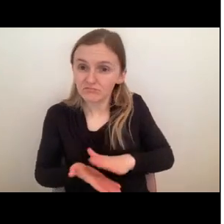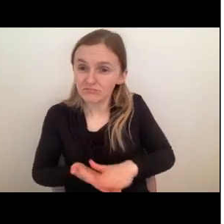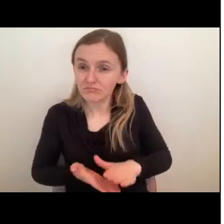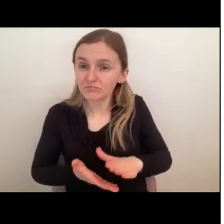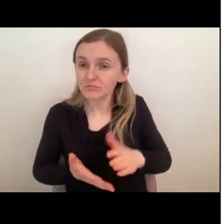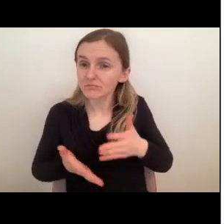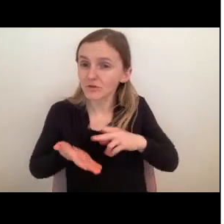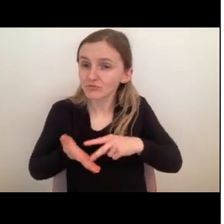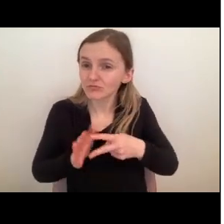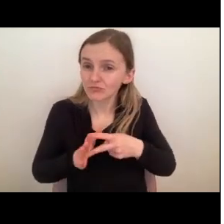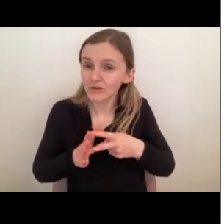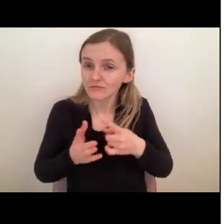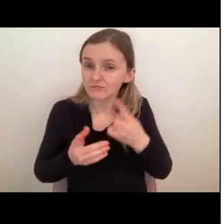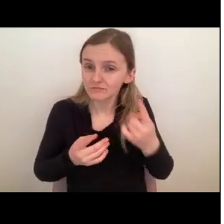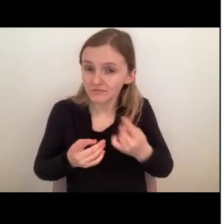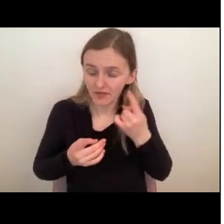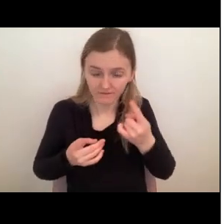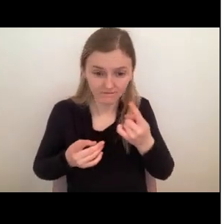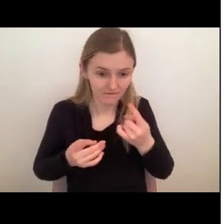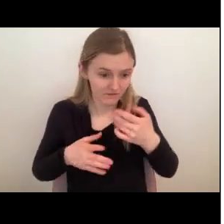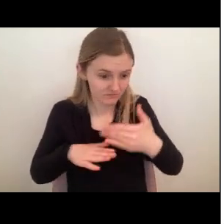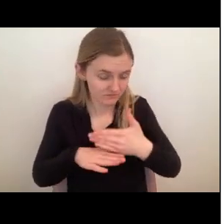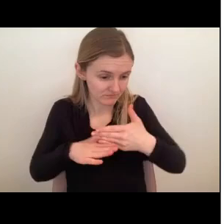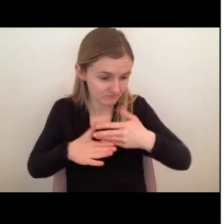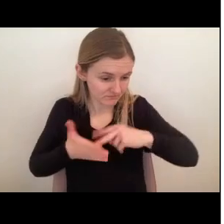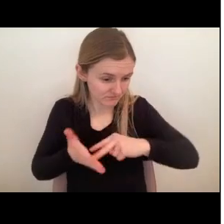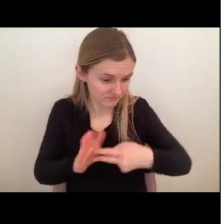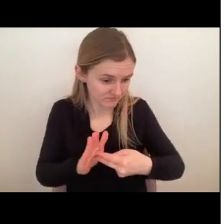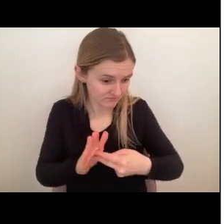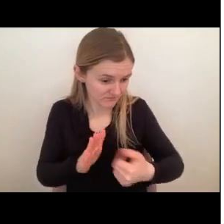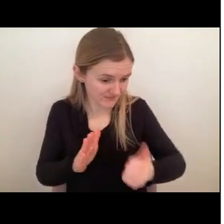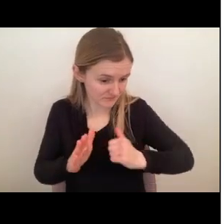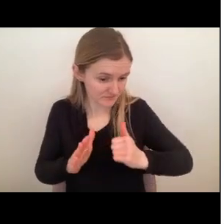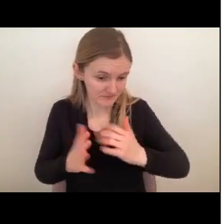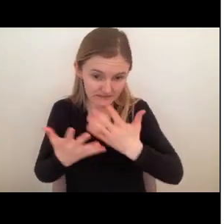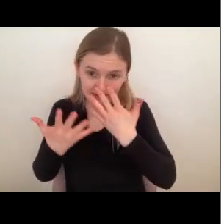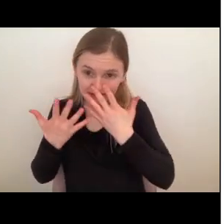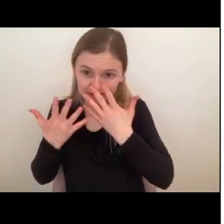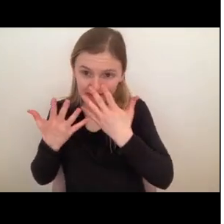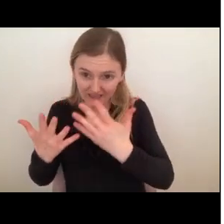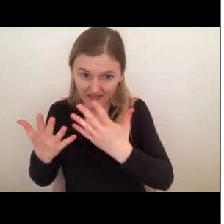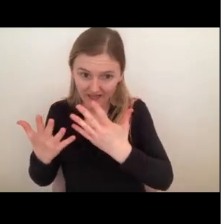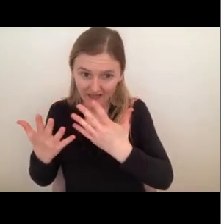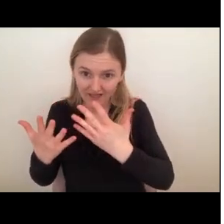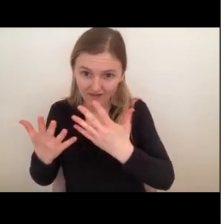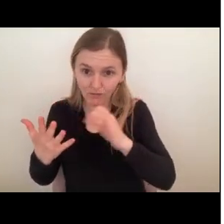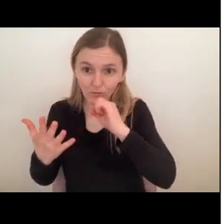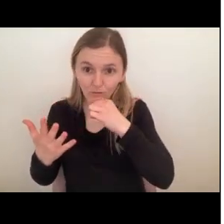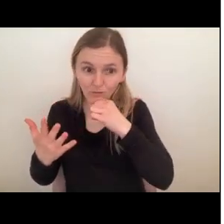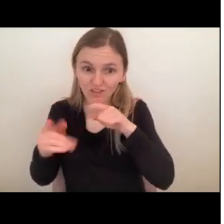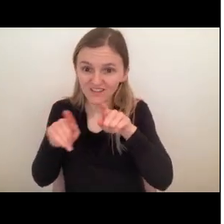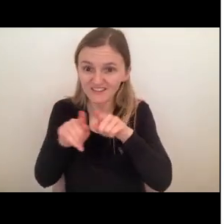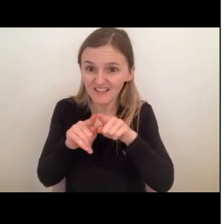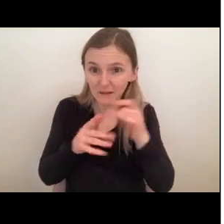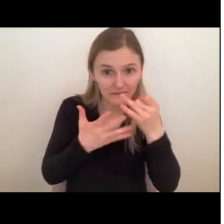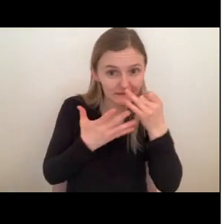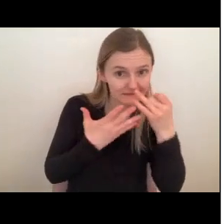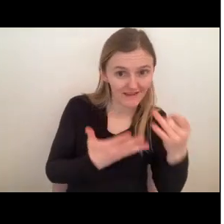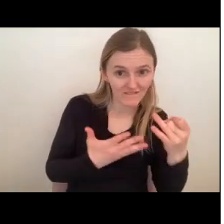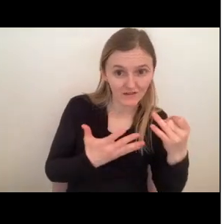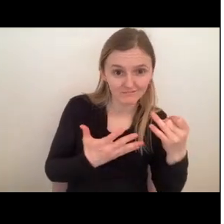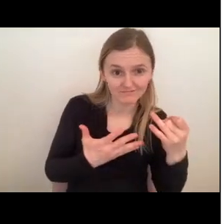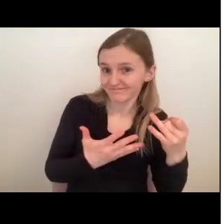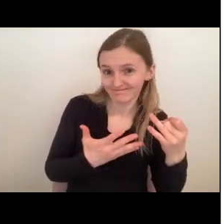stay on task, would we have those same expectations of a 10-year-old as we would of our 7-year-olds? Would